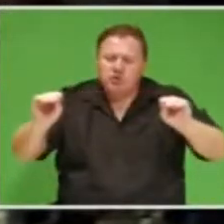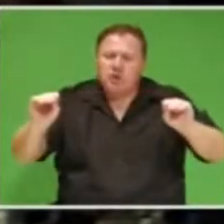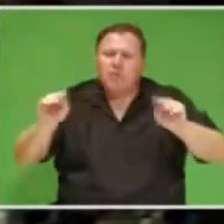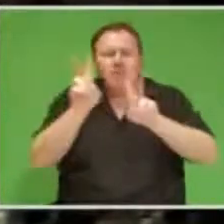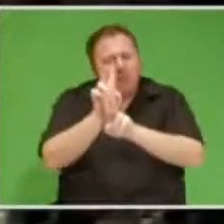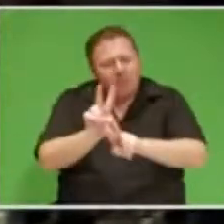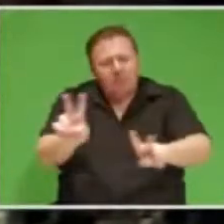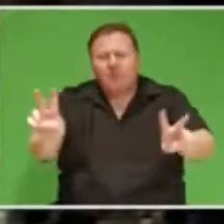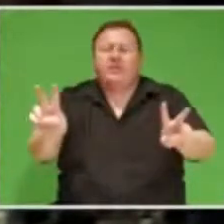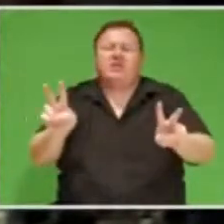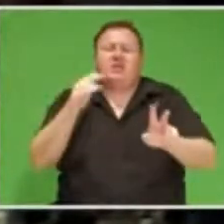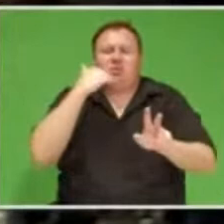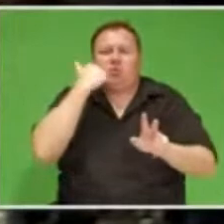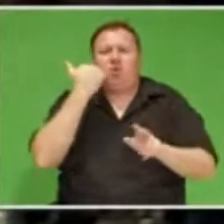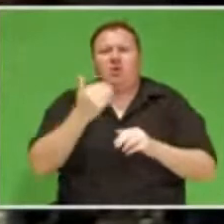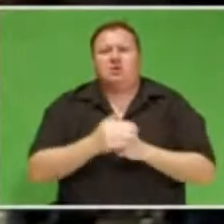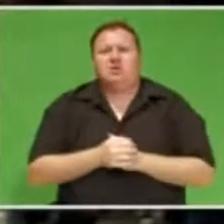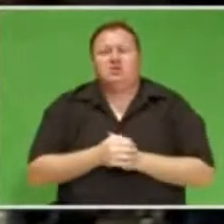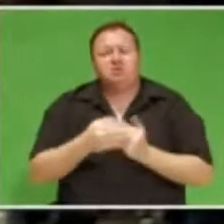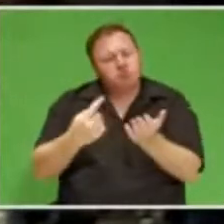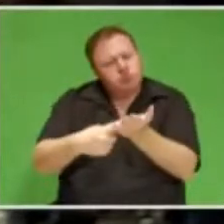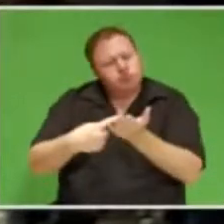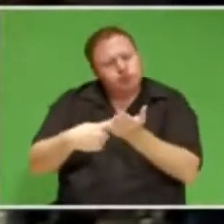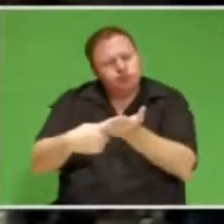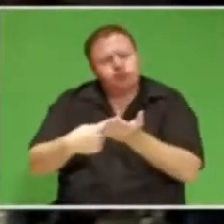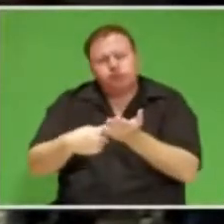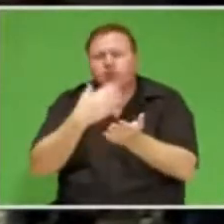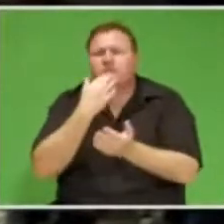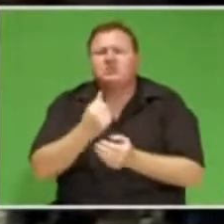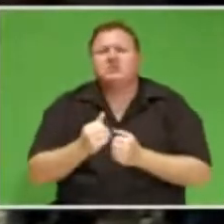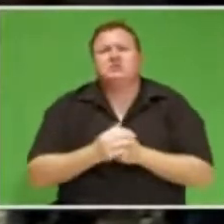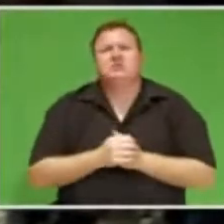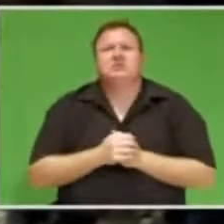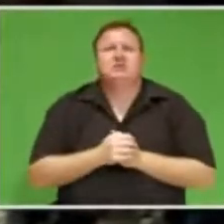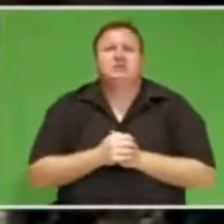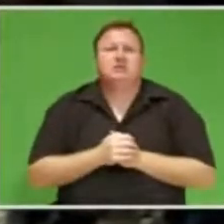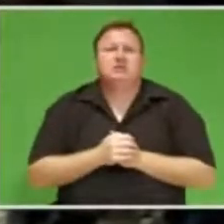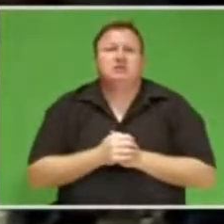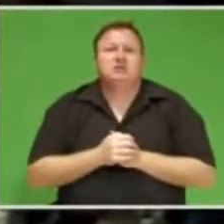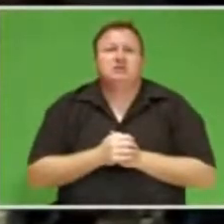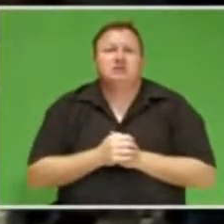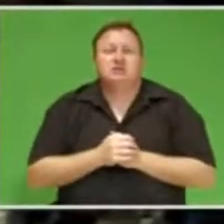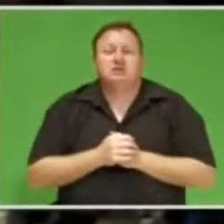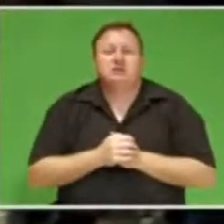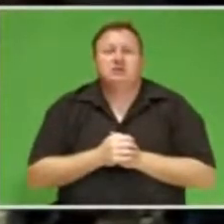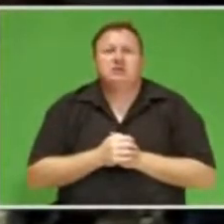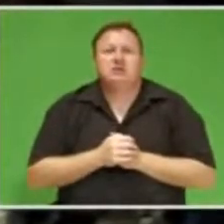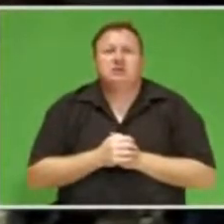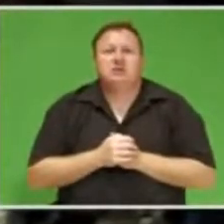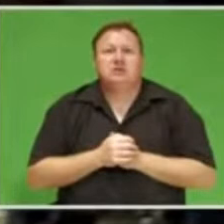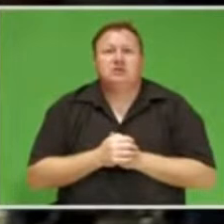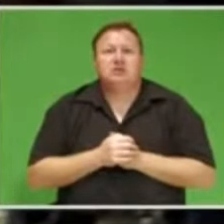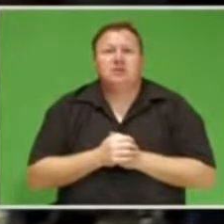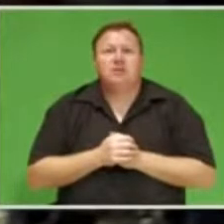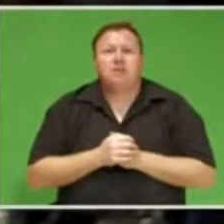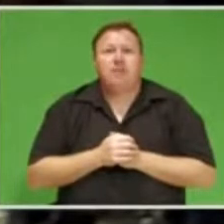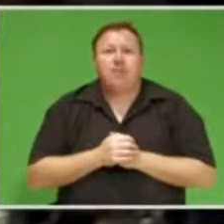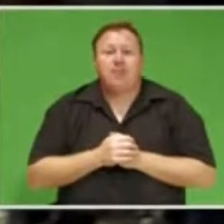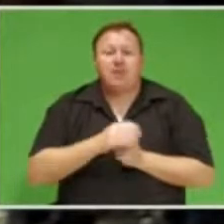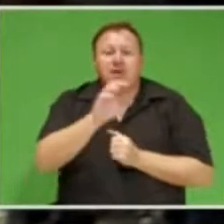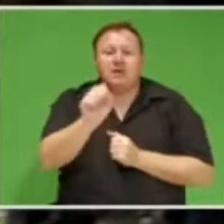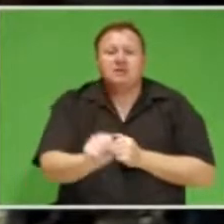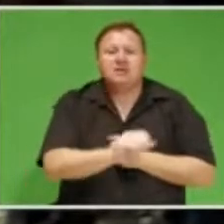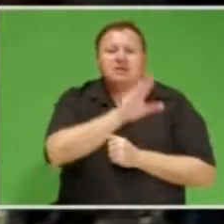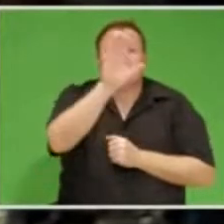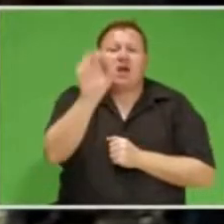peaceful solution through dialogue. South Africa's fortunes are